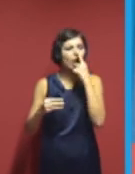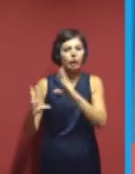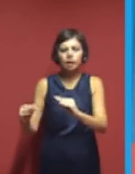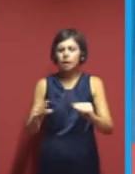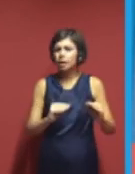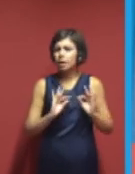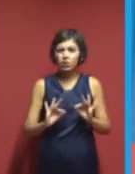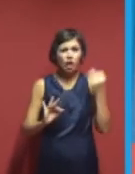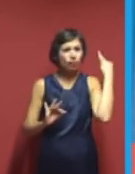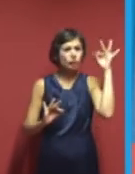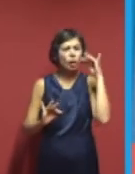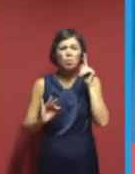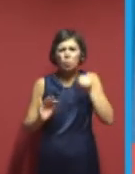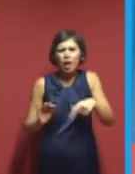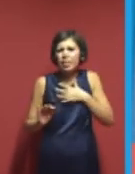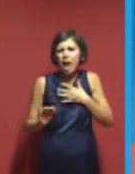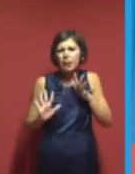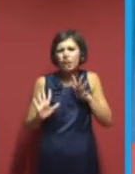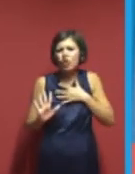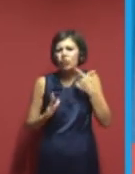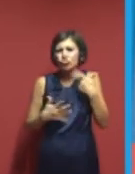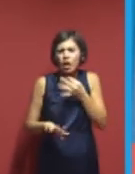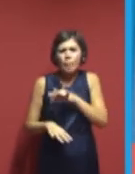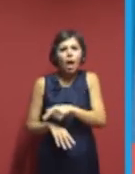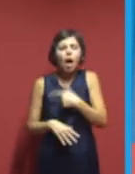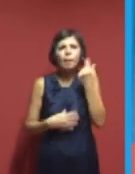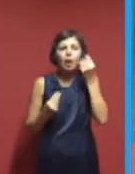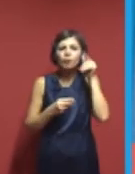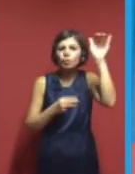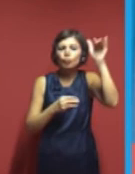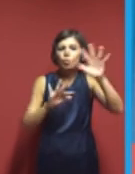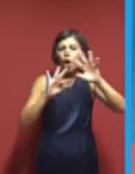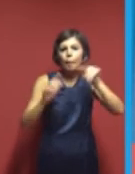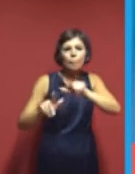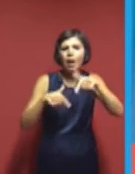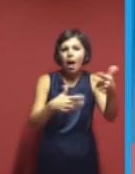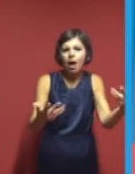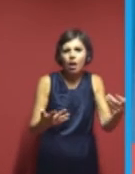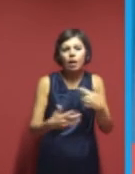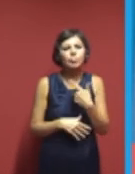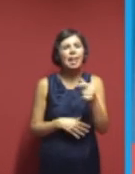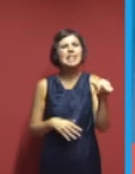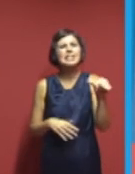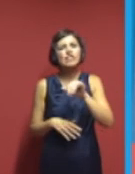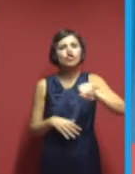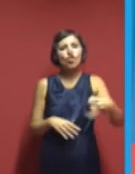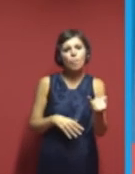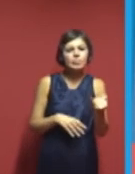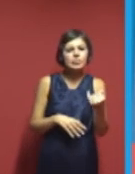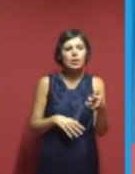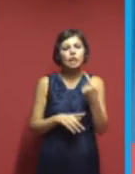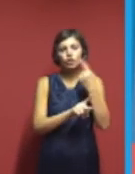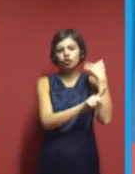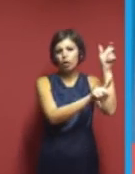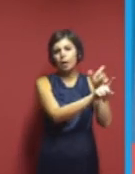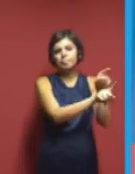on the world. I love this Steve Jobs quote that says, when you grow up, you tend to get told the world is the way it is, and your life